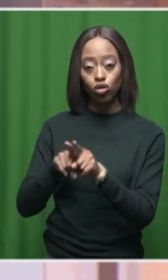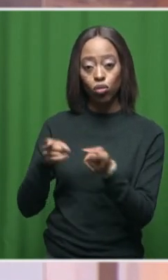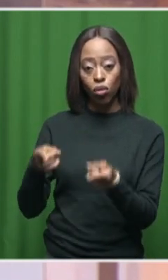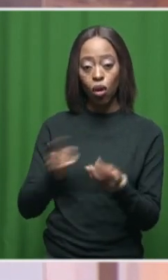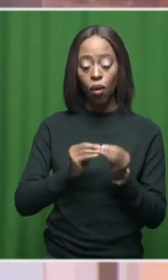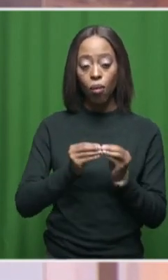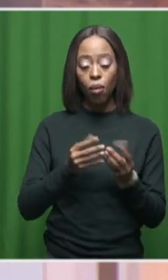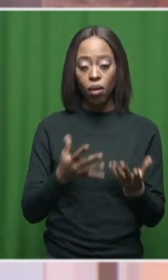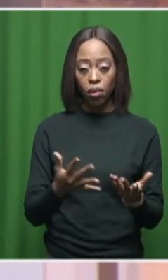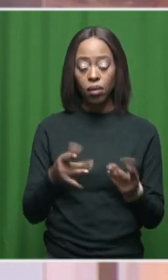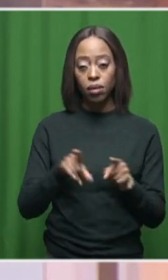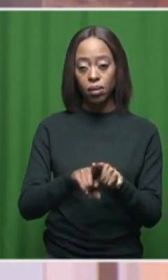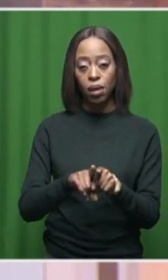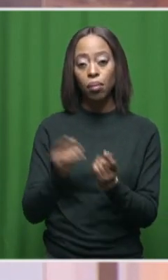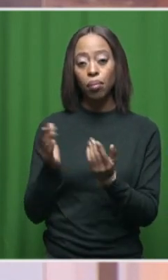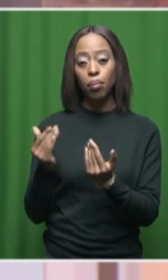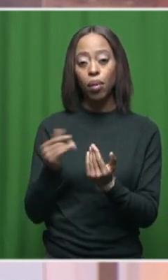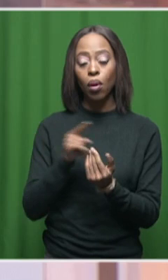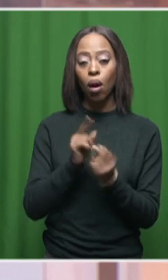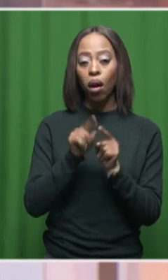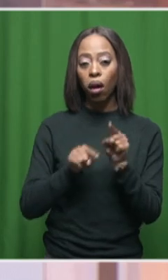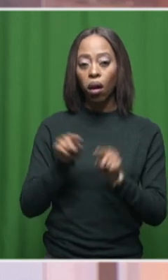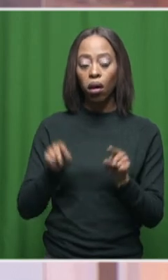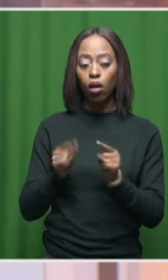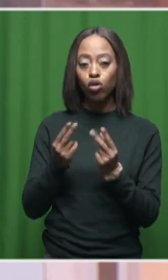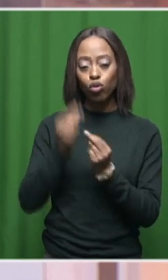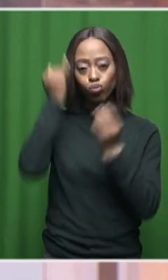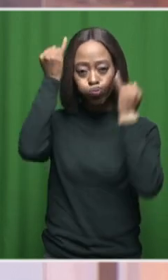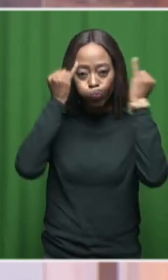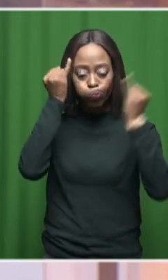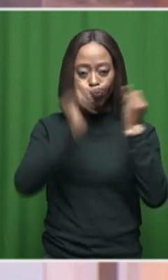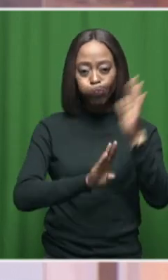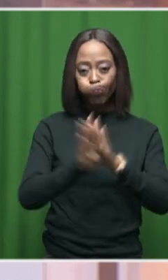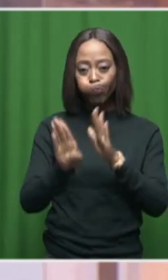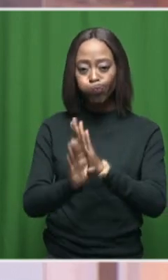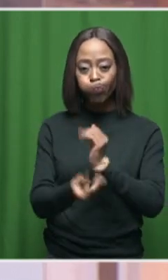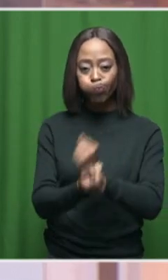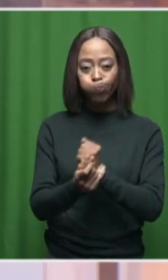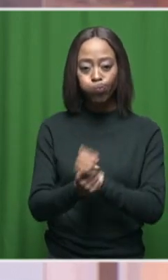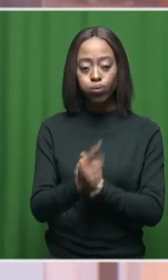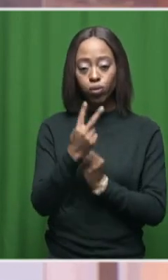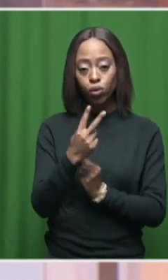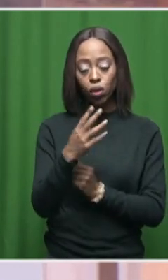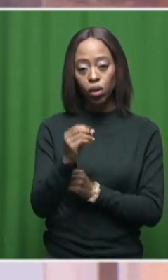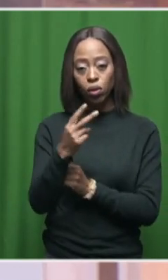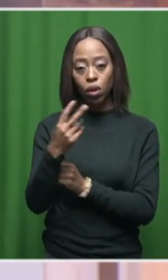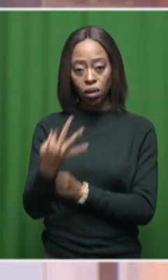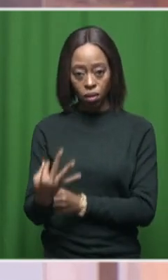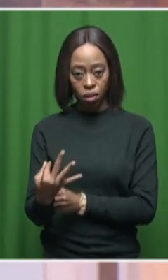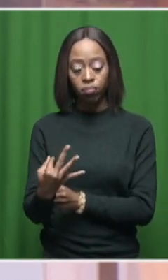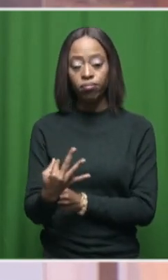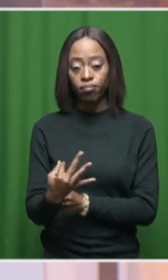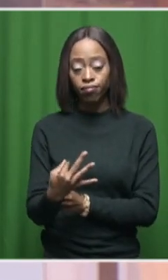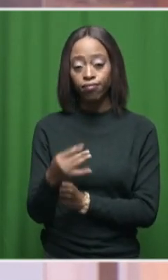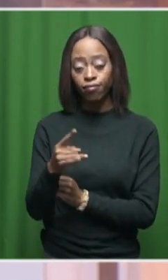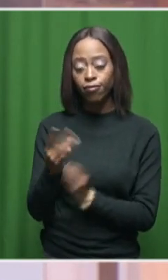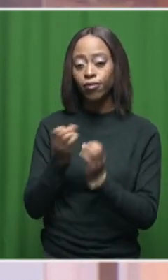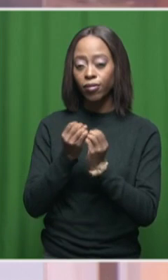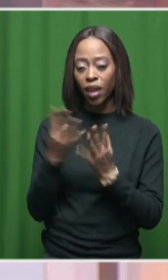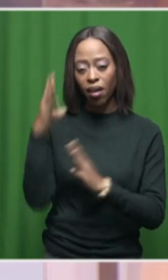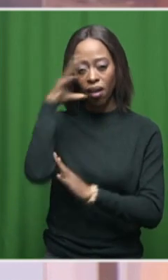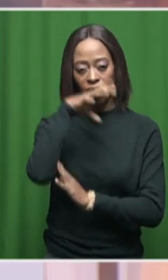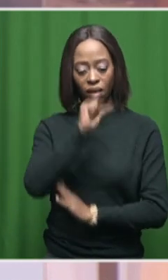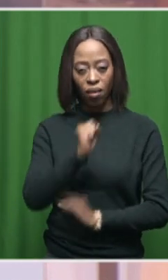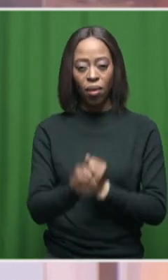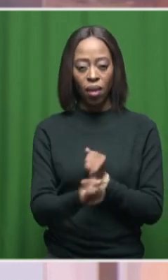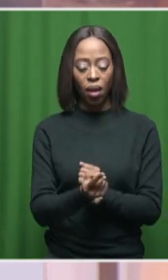abrasive manufacturers, and it's expected that numerous new initiatives and developments will be seen throughout 2023. There are a couple of predictions